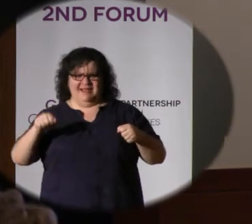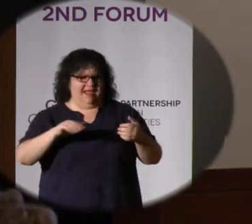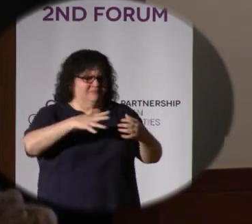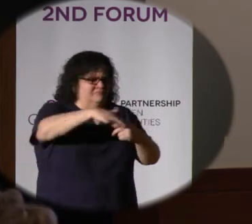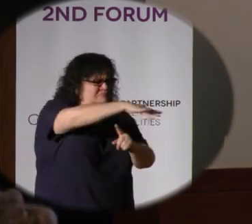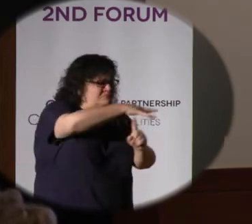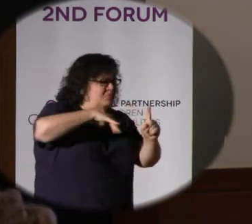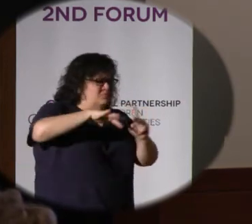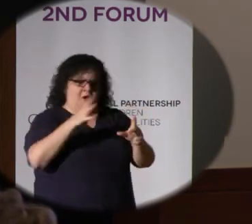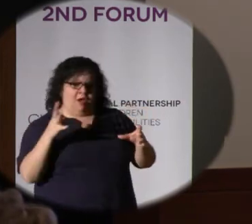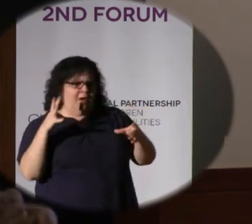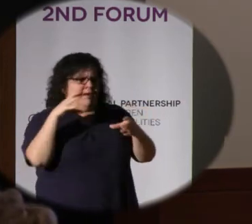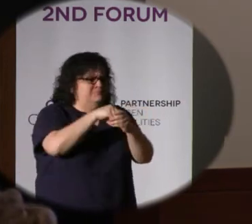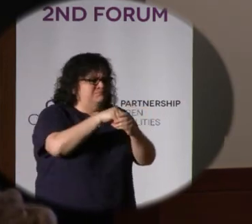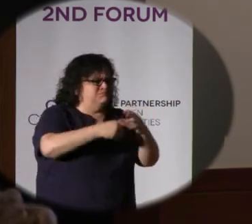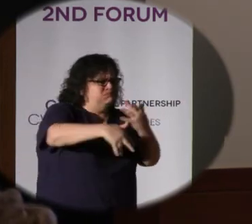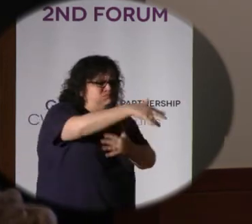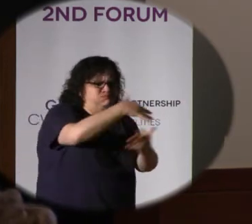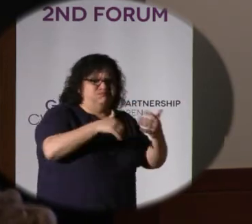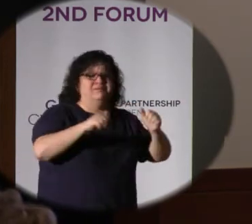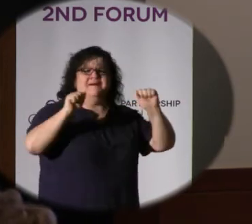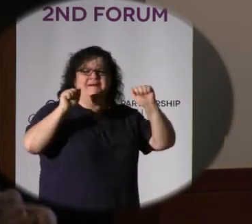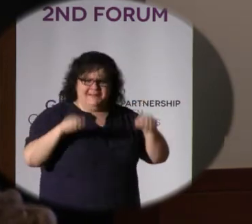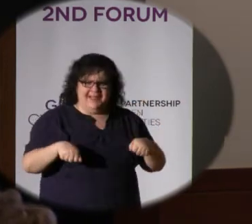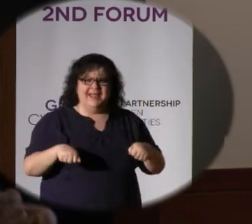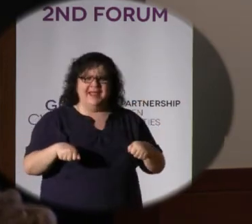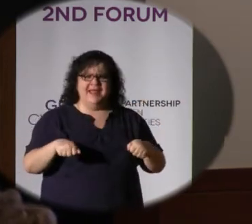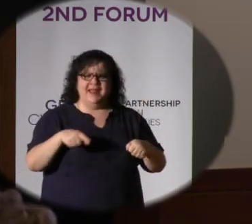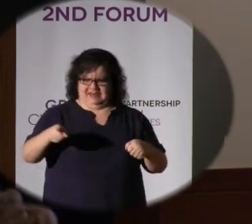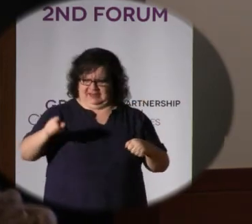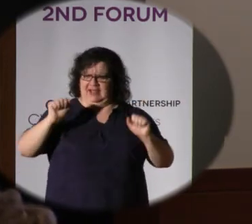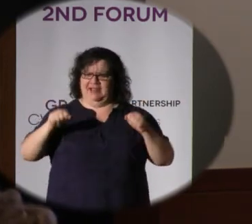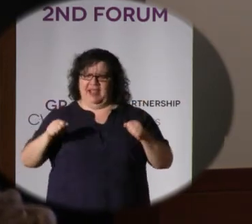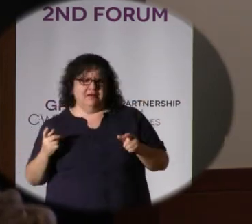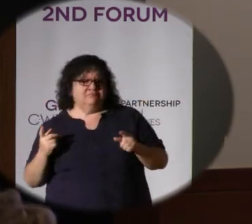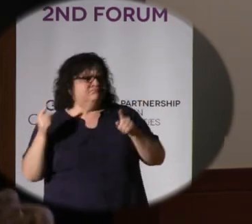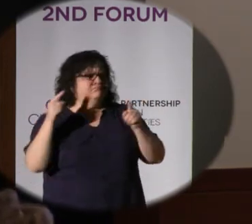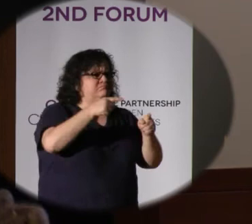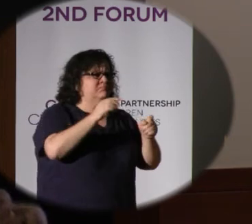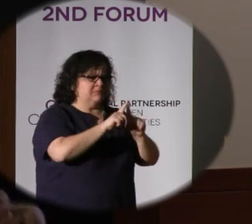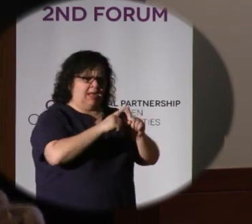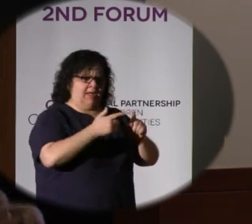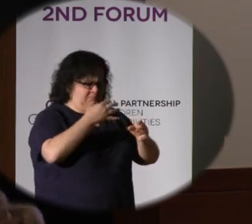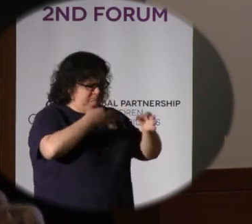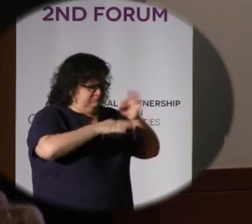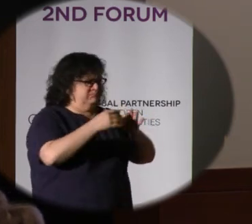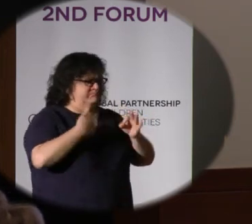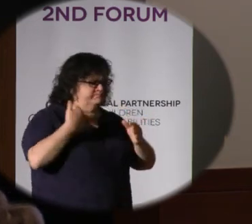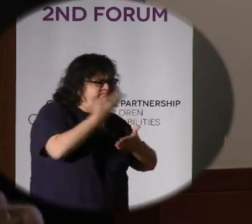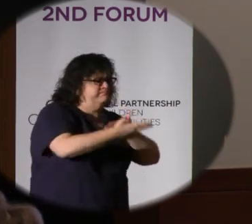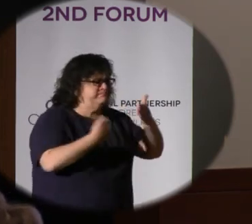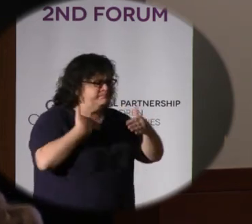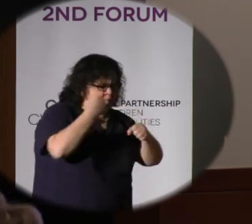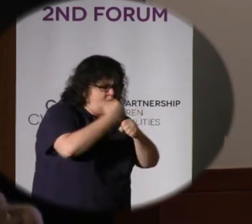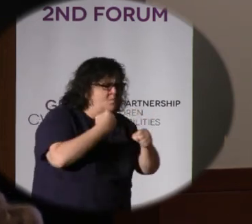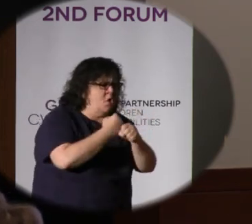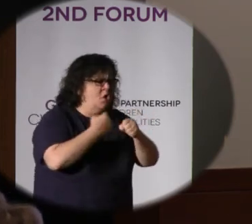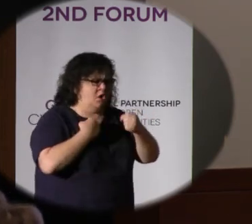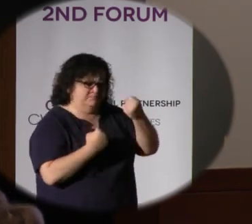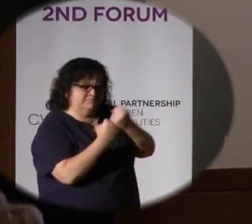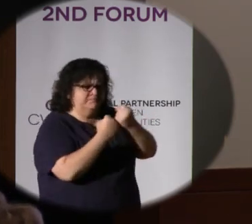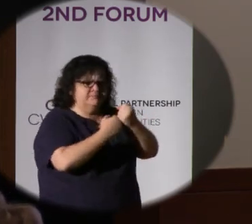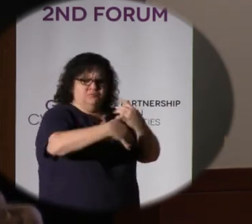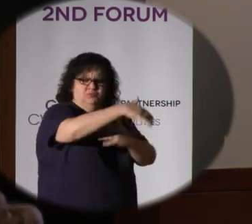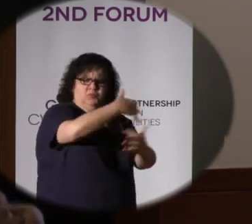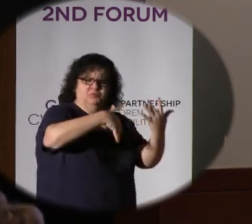making contributions to build inclusive and sustainable societies. Yet,